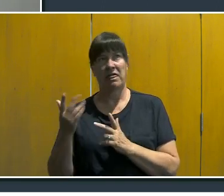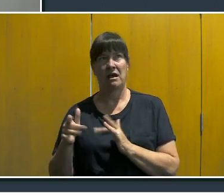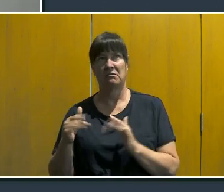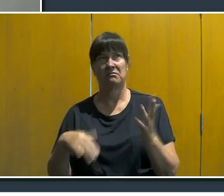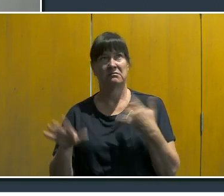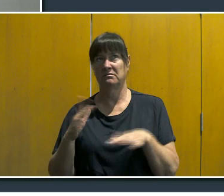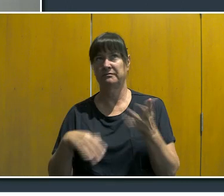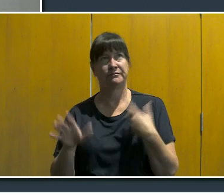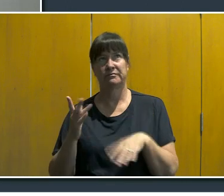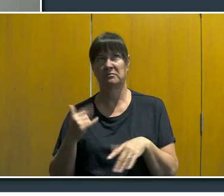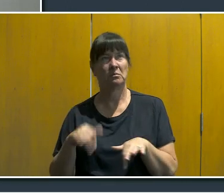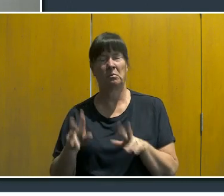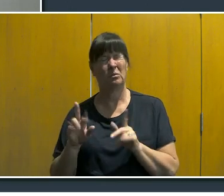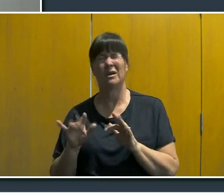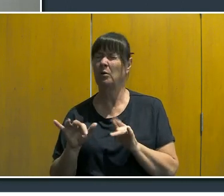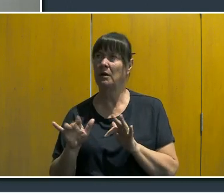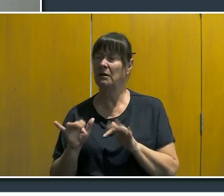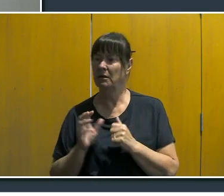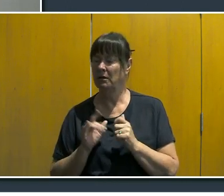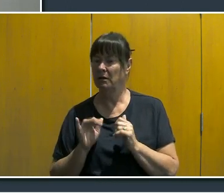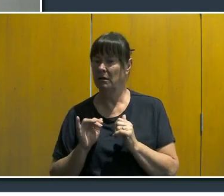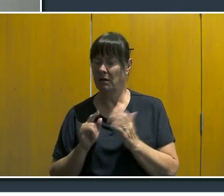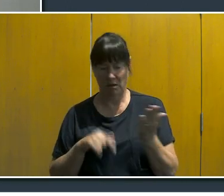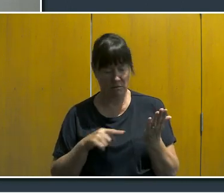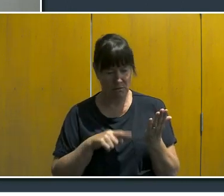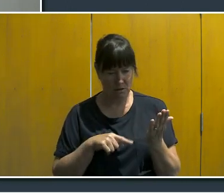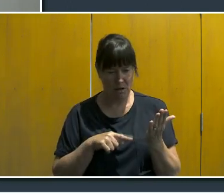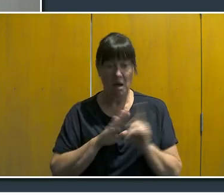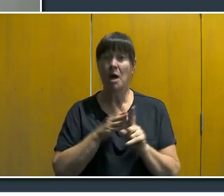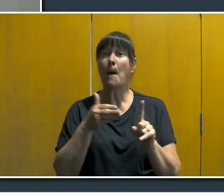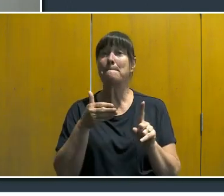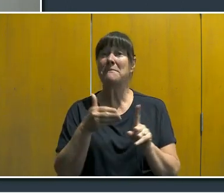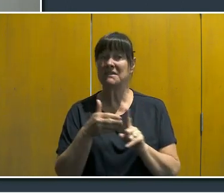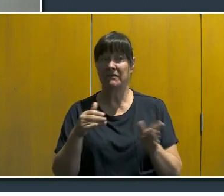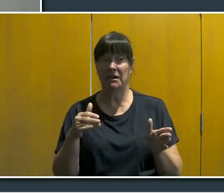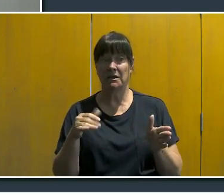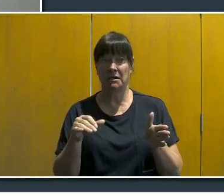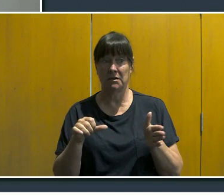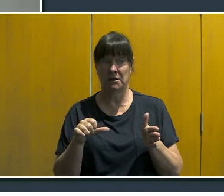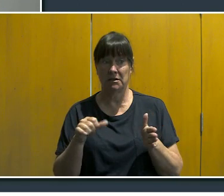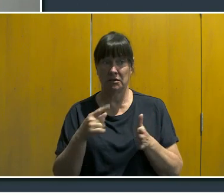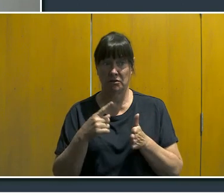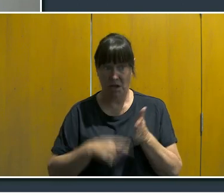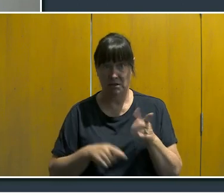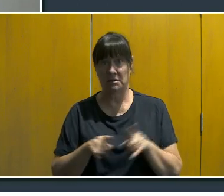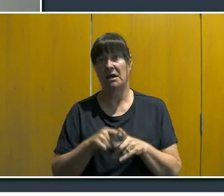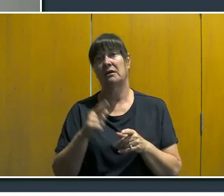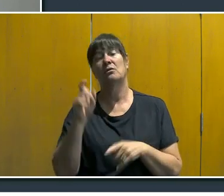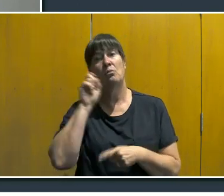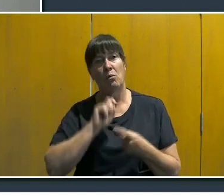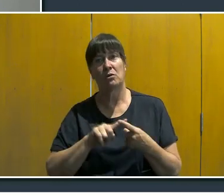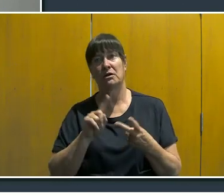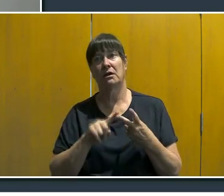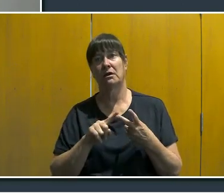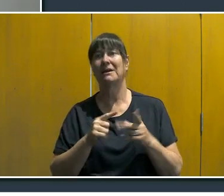you call it? The hang on, I've got it down here. The specific charges like water or sewage or